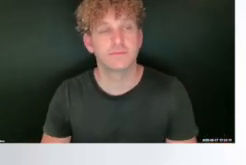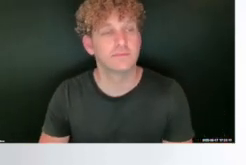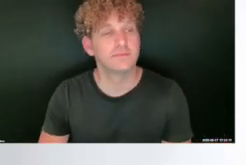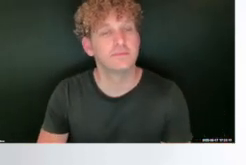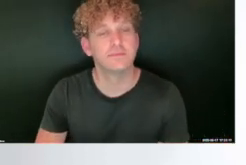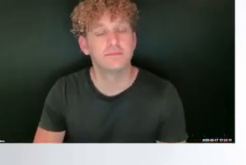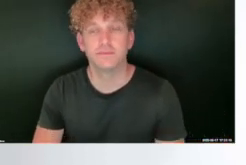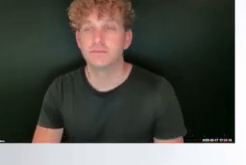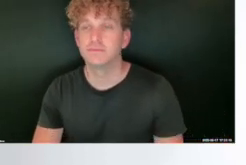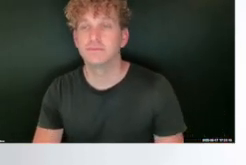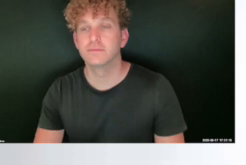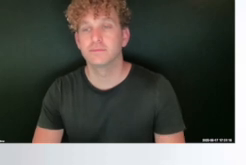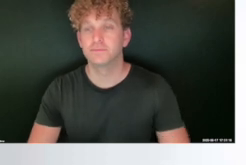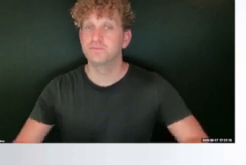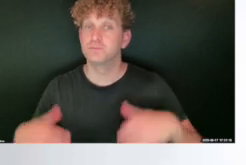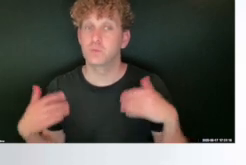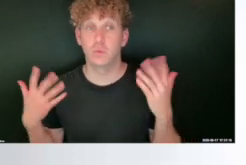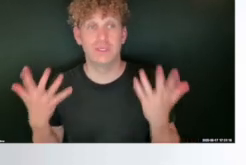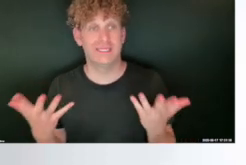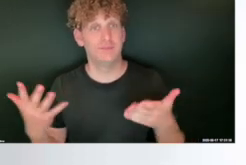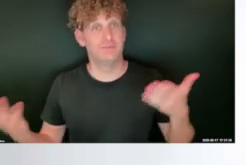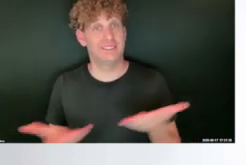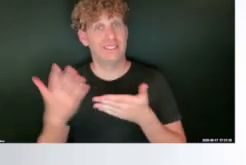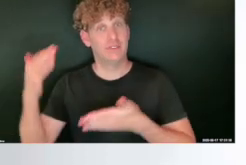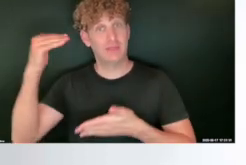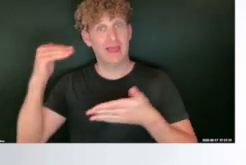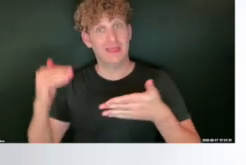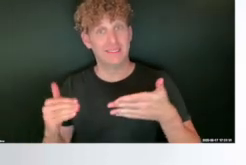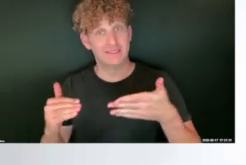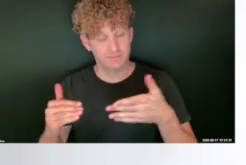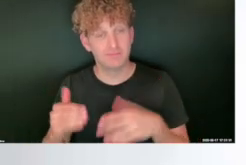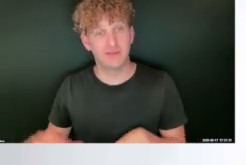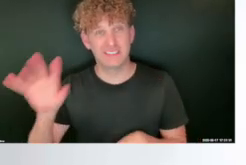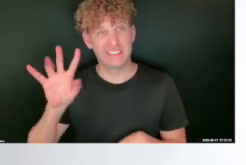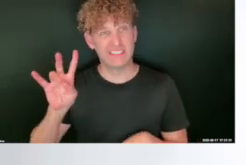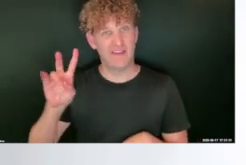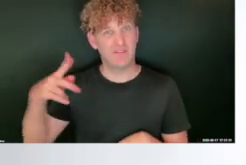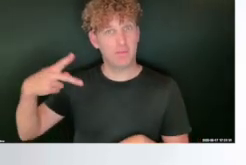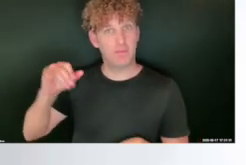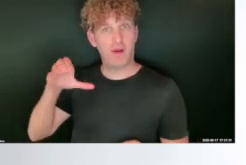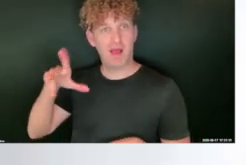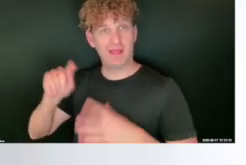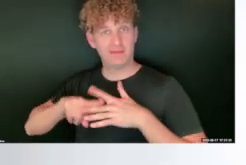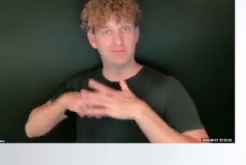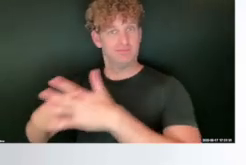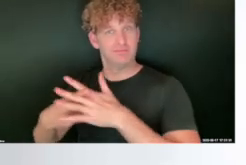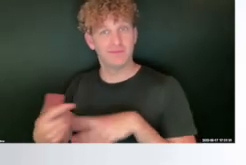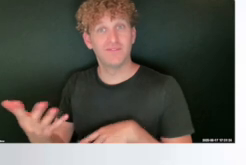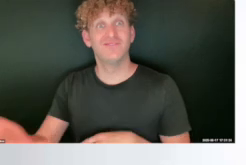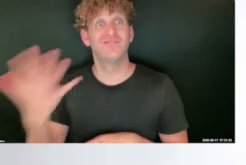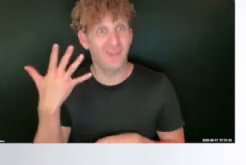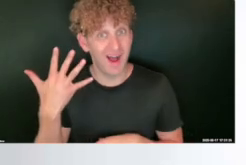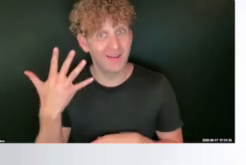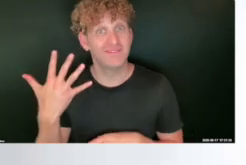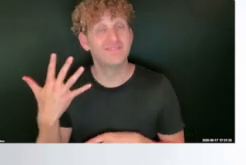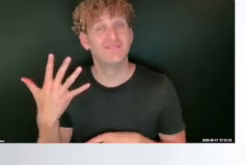Program transitioned to the statewide Clean Mobility Options Voucher Pilot Program, which is going to be discussed in